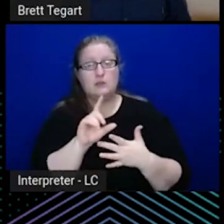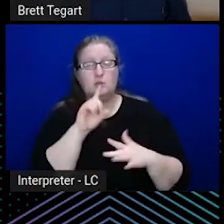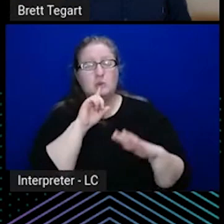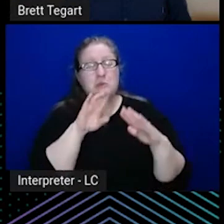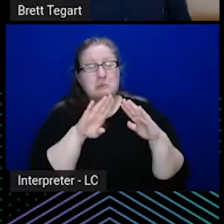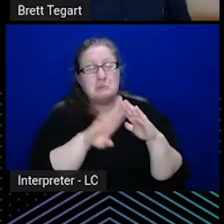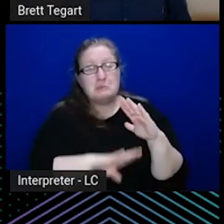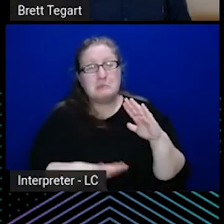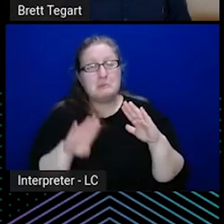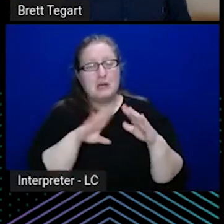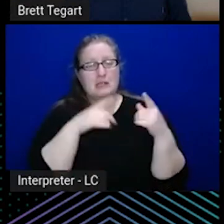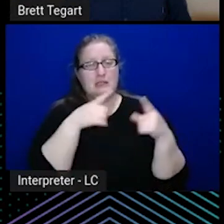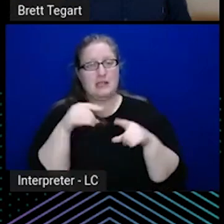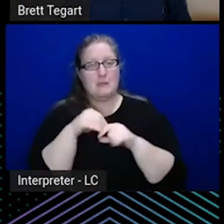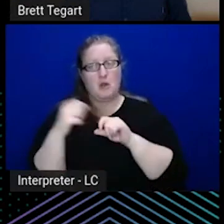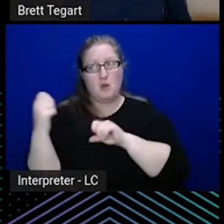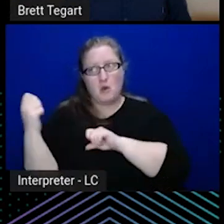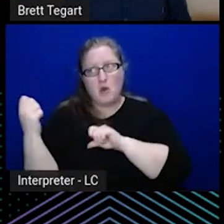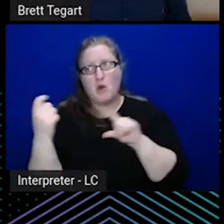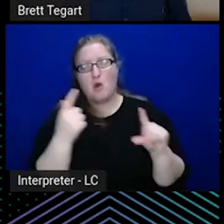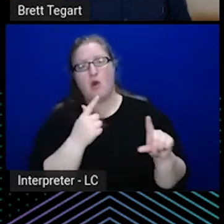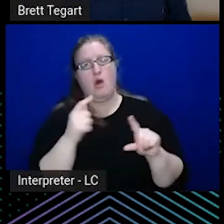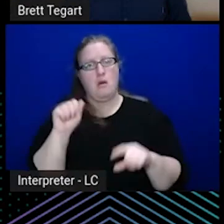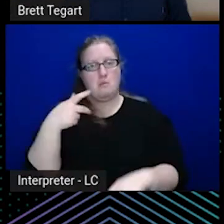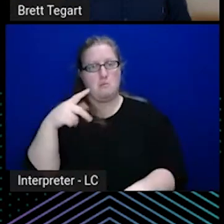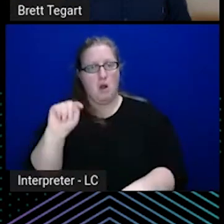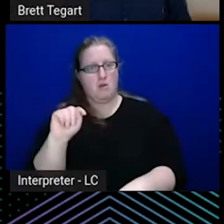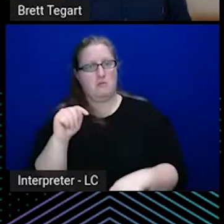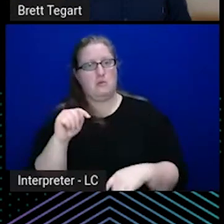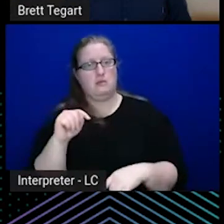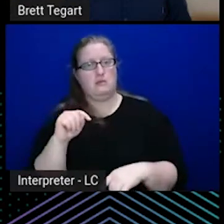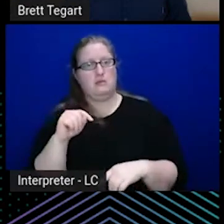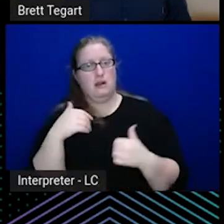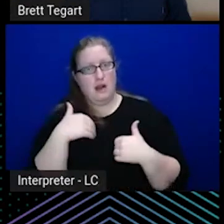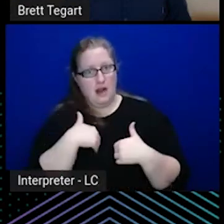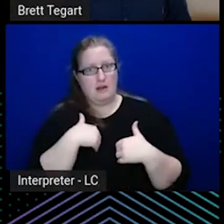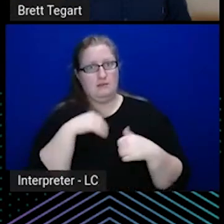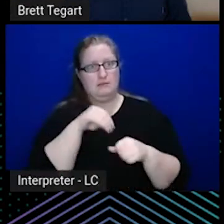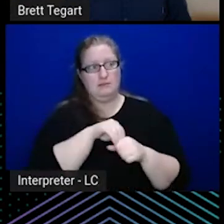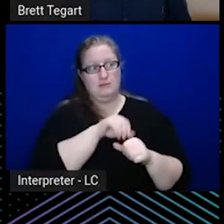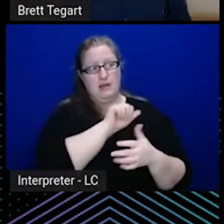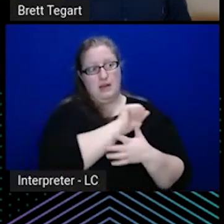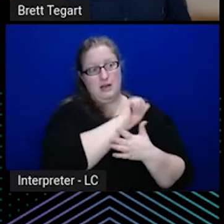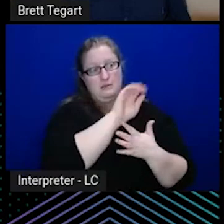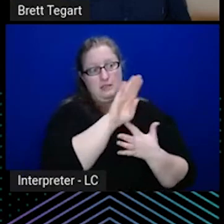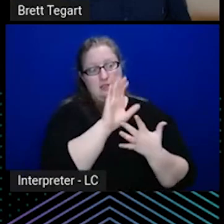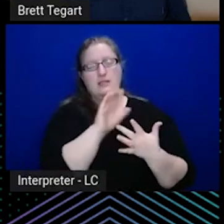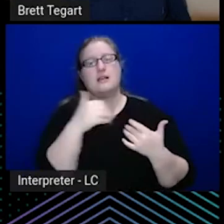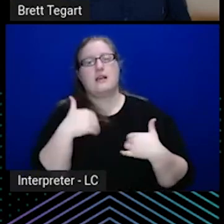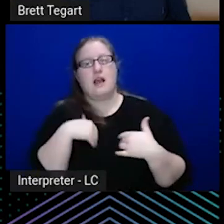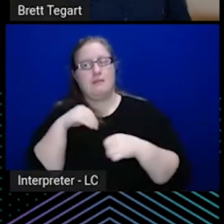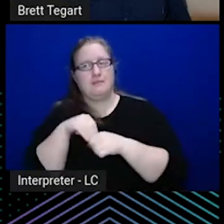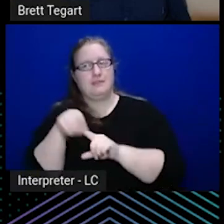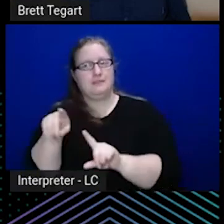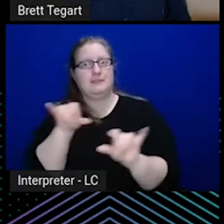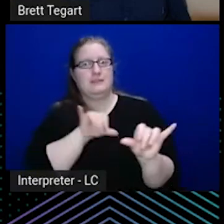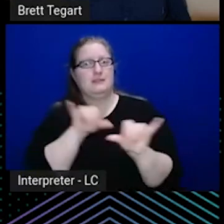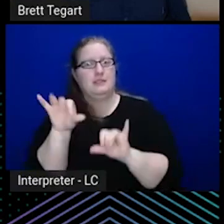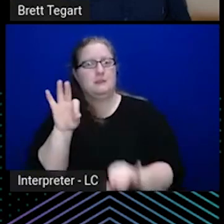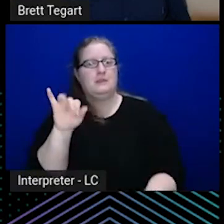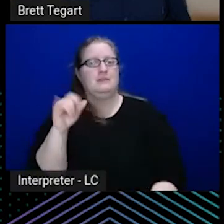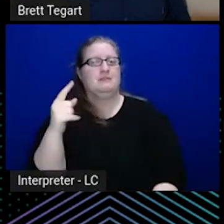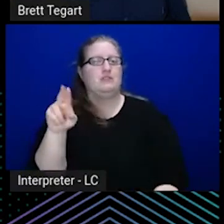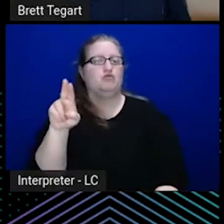exist in every apartment that uses A and B and C exist in the fixtures. We'll focus about this a little bit further